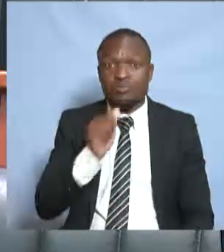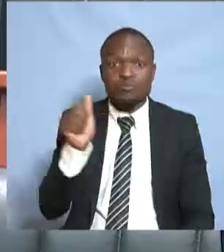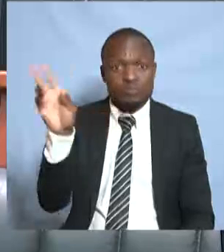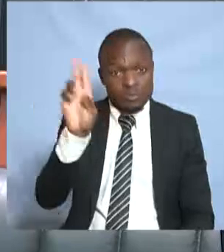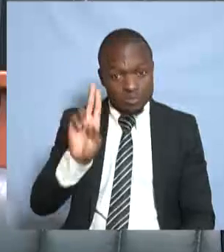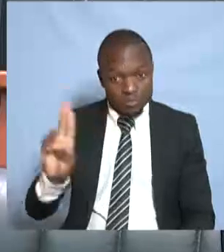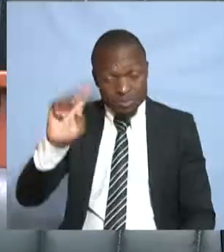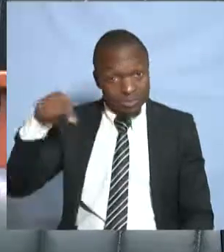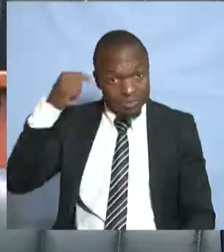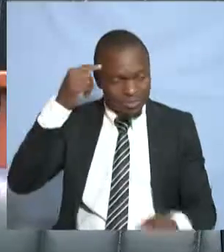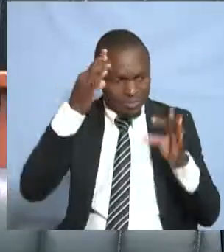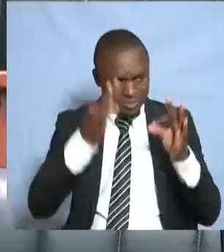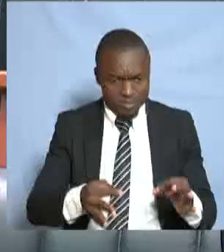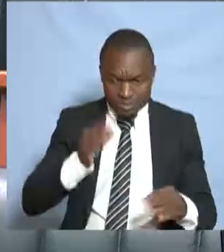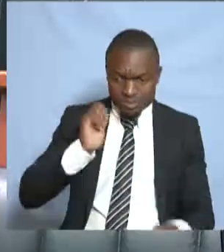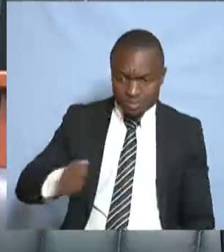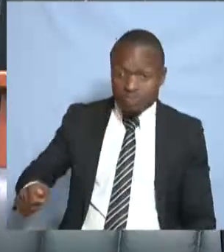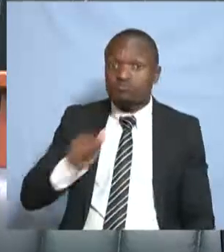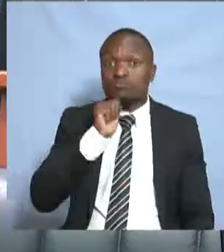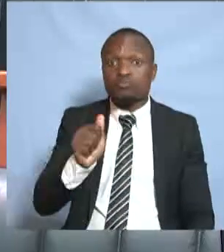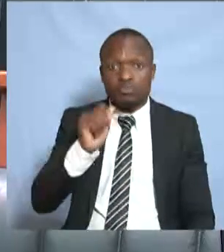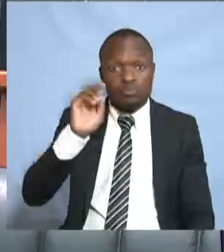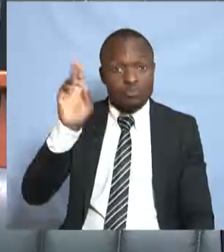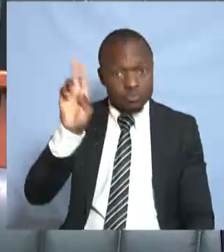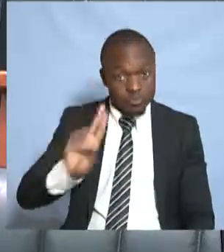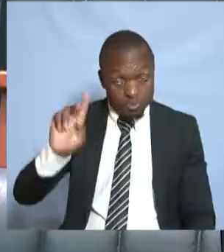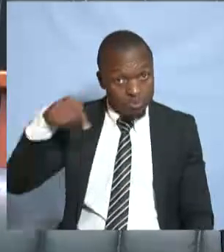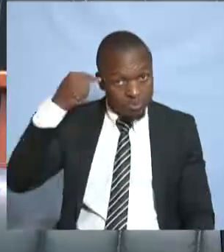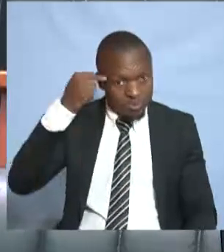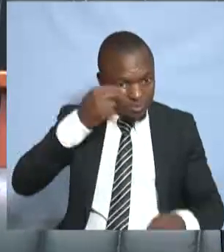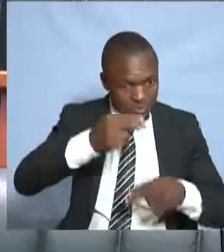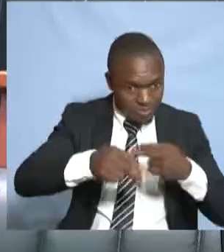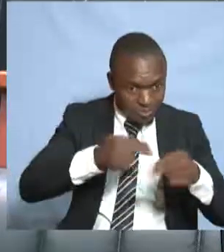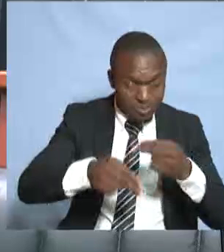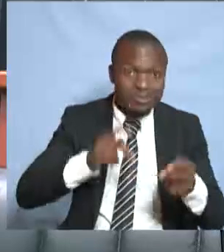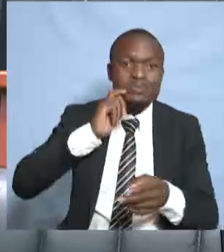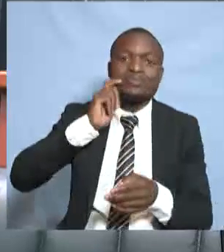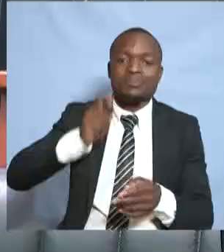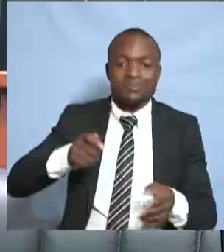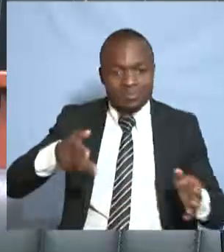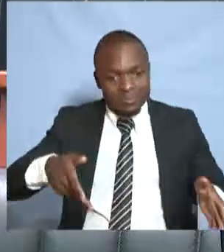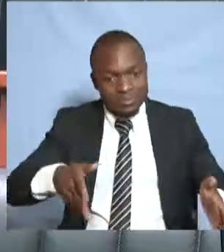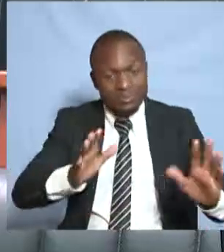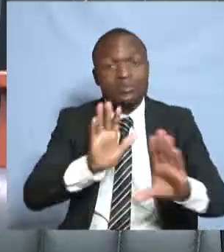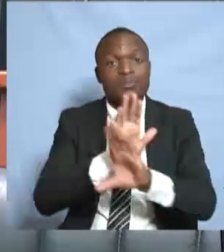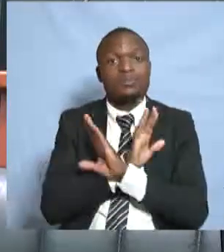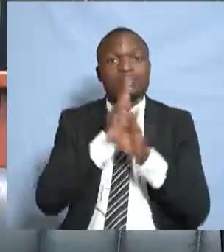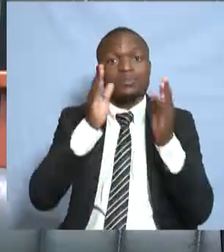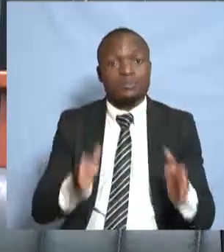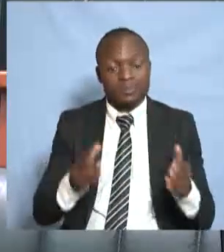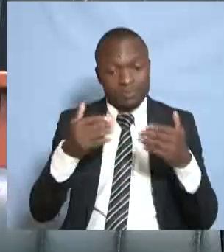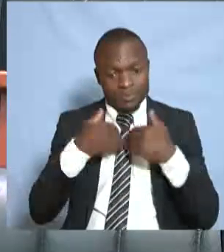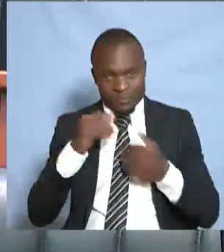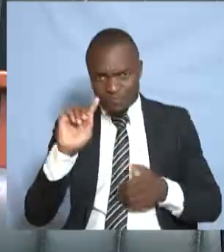government. Now, if assets are of no longer use to government, it simply means we should allow Zambians to have the